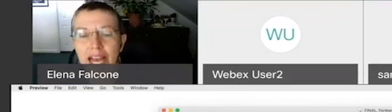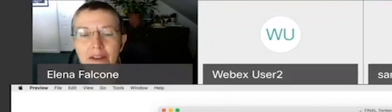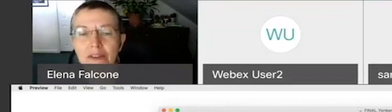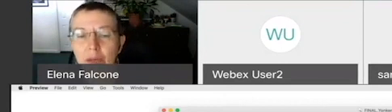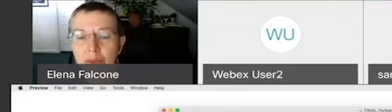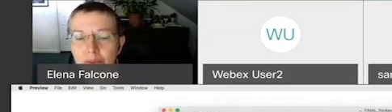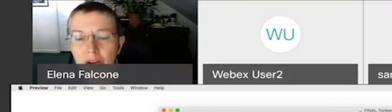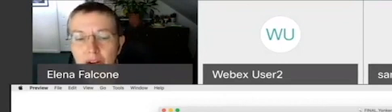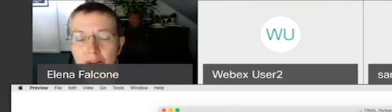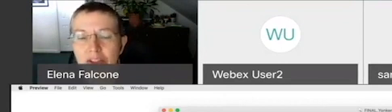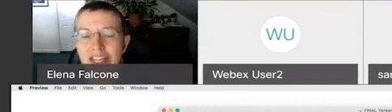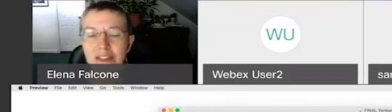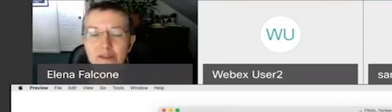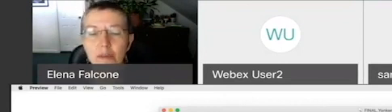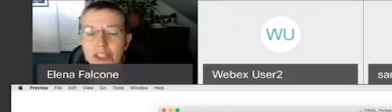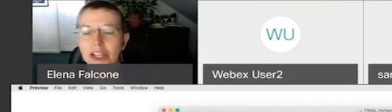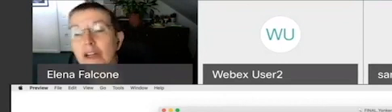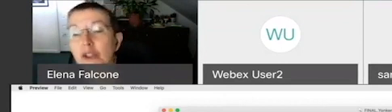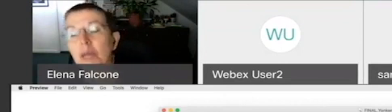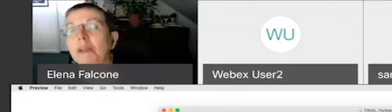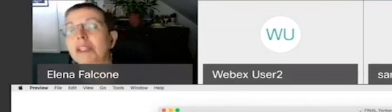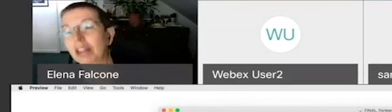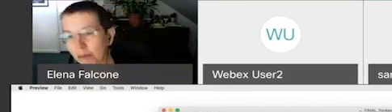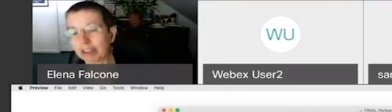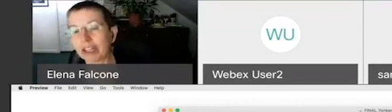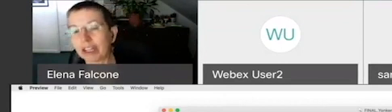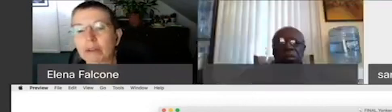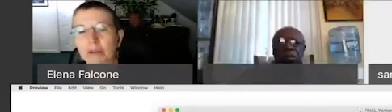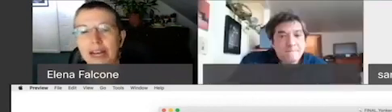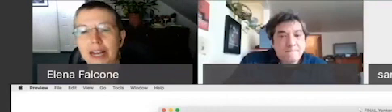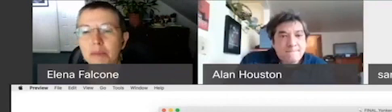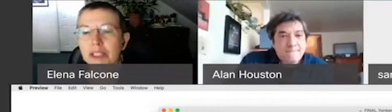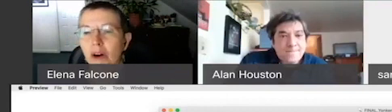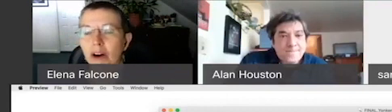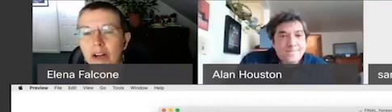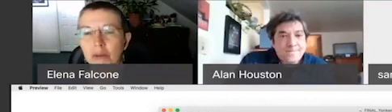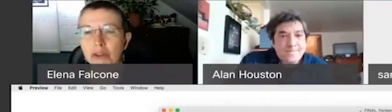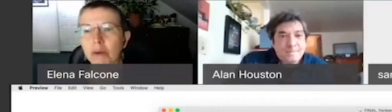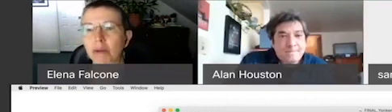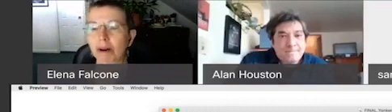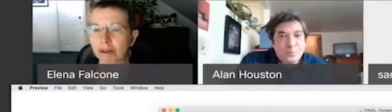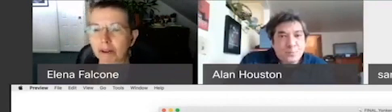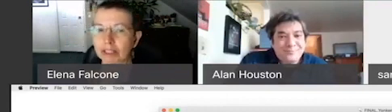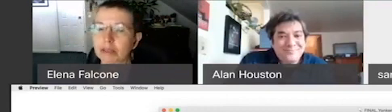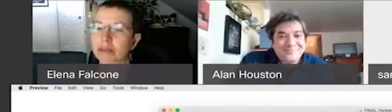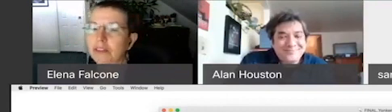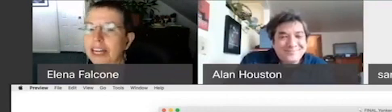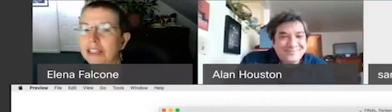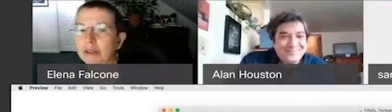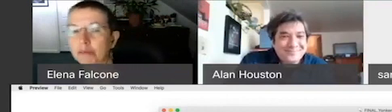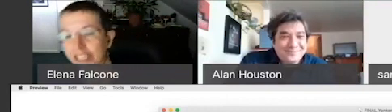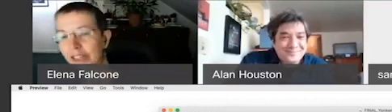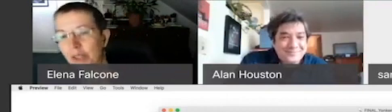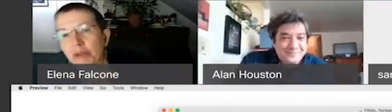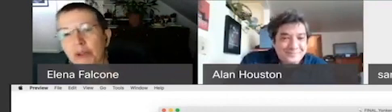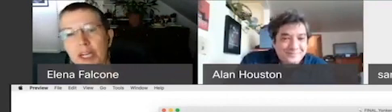the next up, we have a representative from the Yonkers Public Library, who has been our stalwart partner in bringing this program